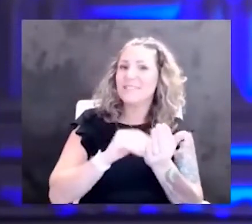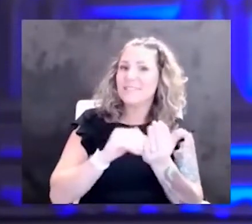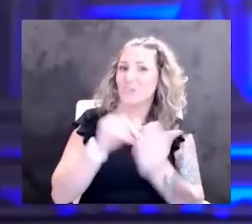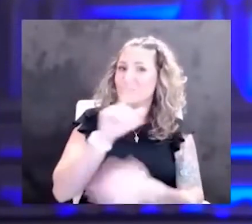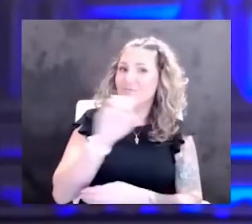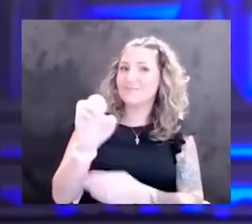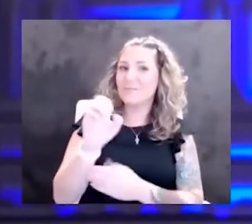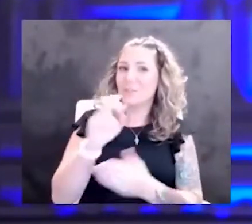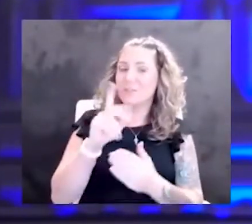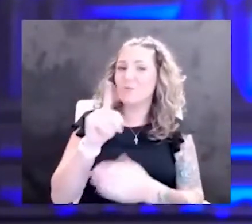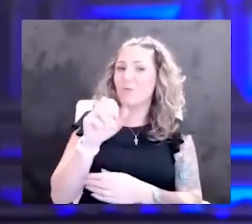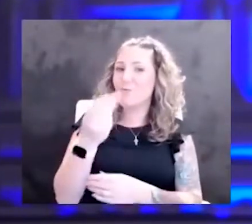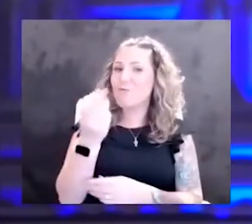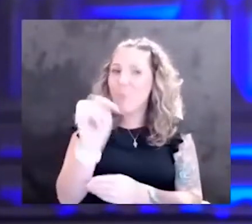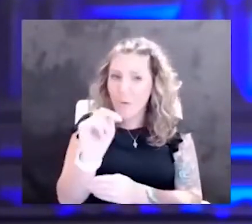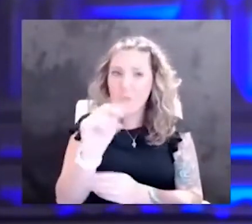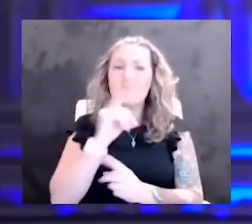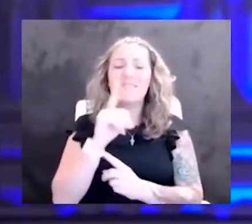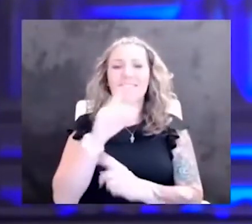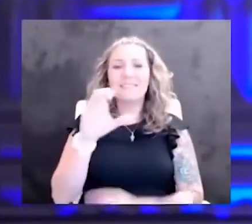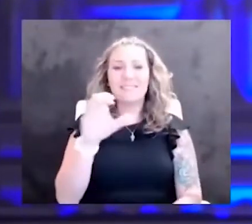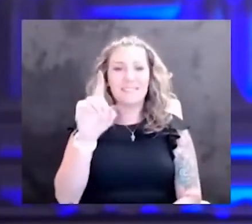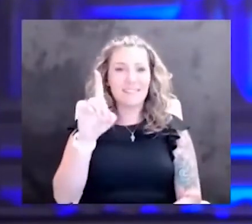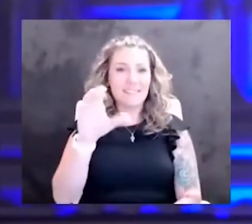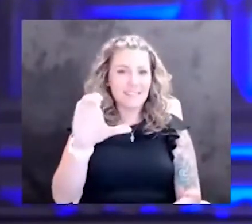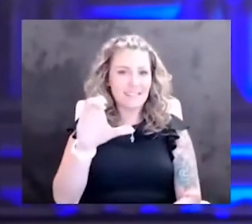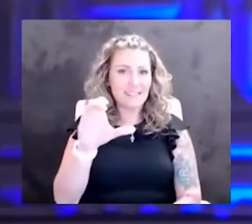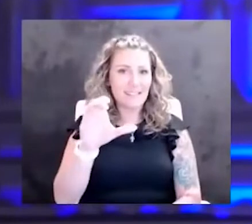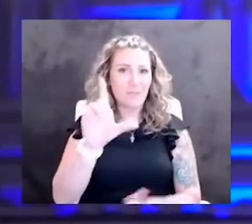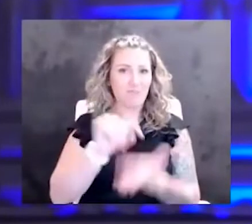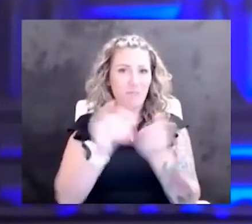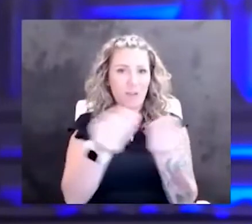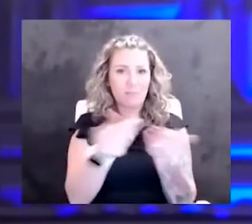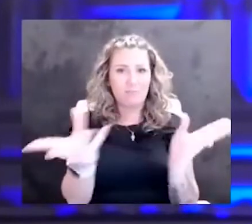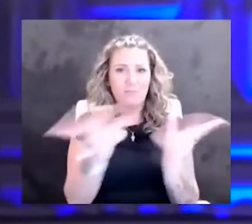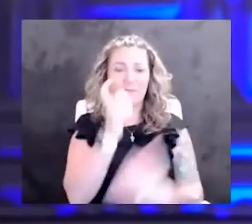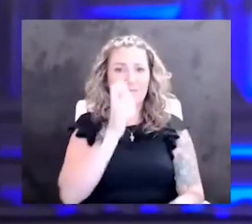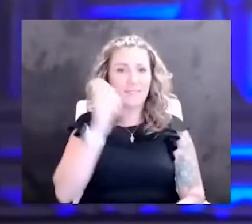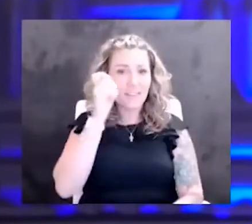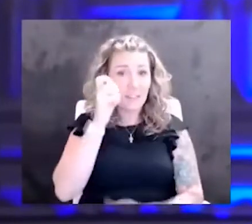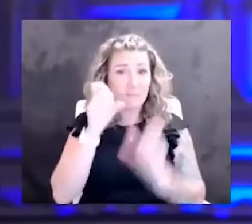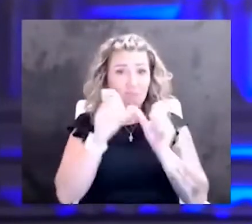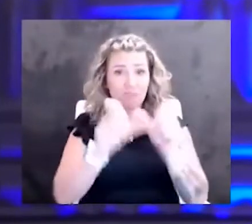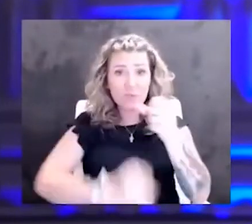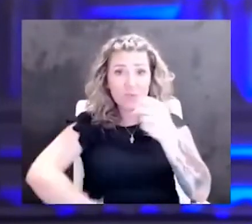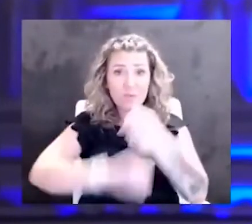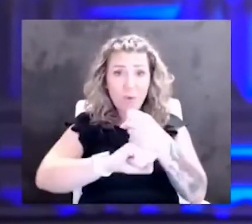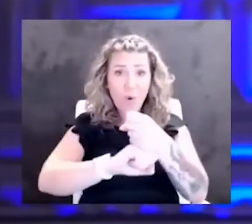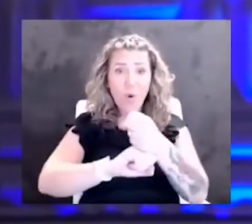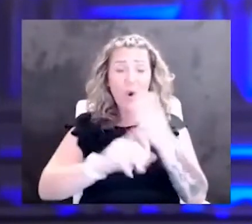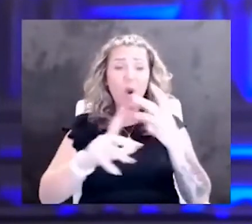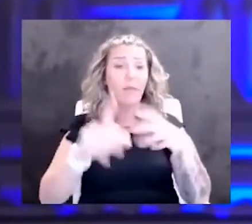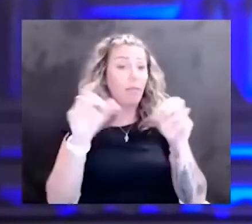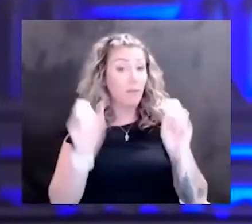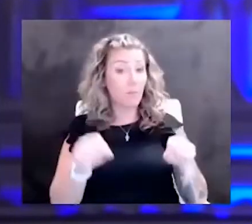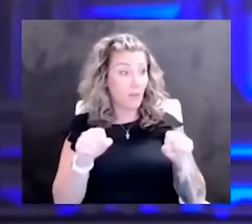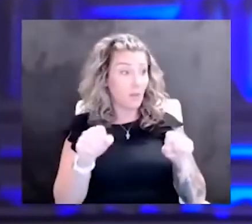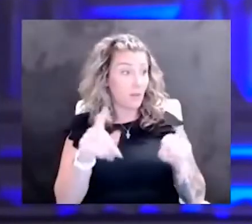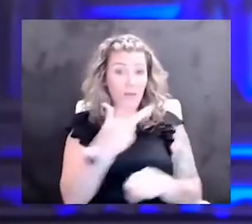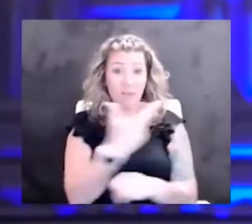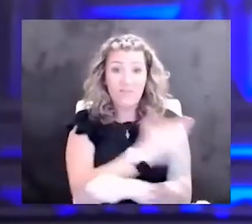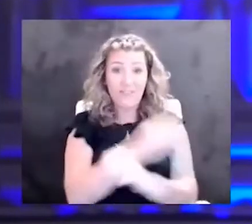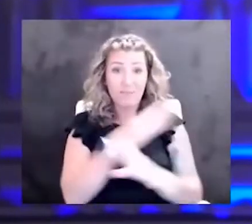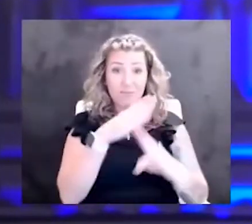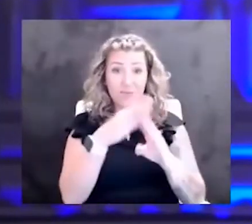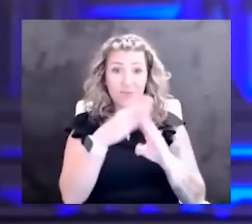press release yesterday which continues to support the ability of the vaccination to help prevent transmission